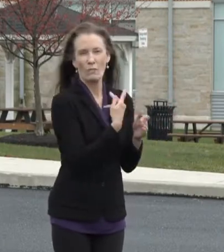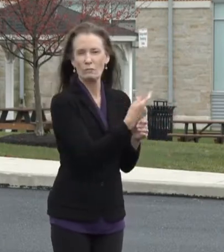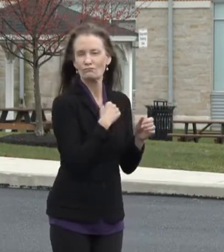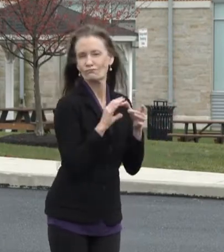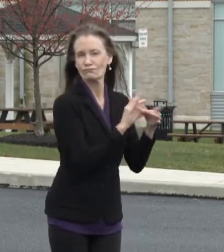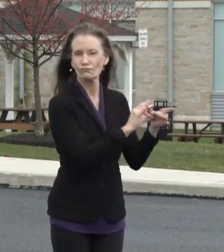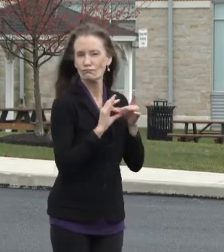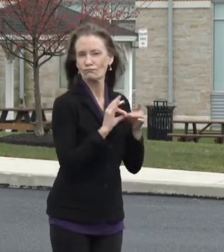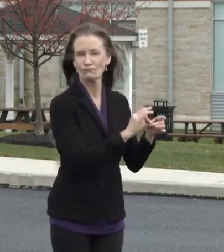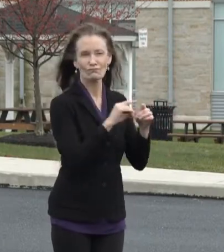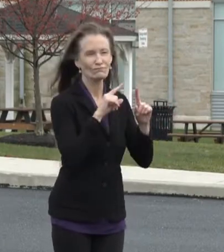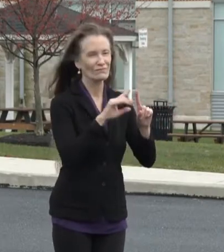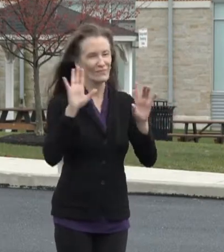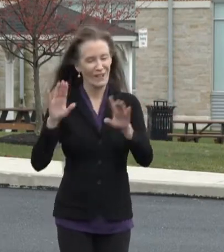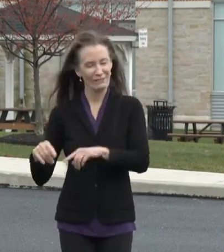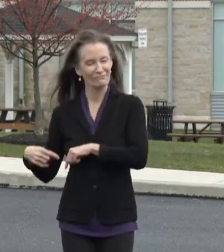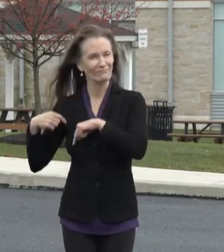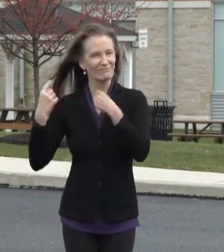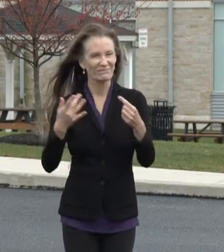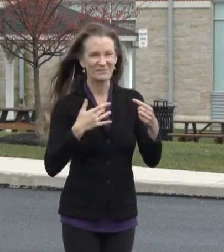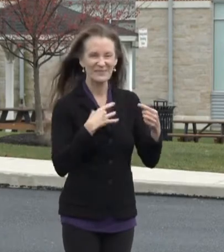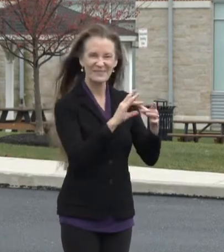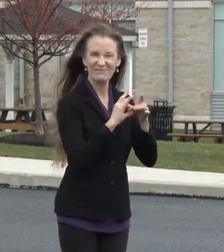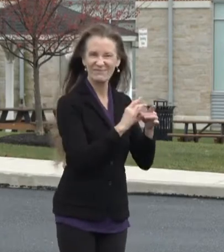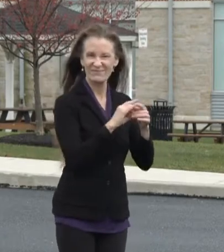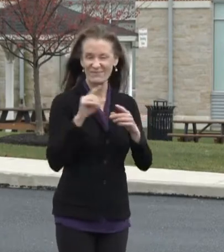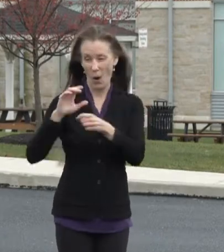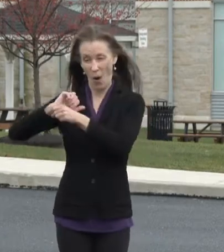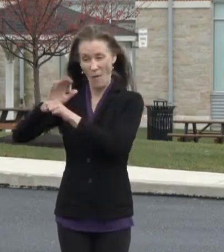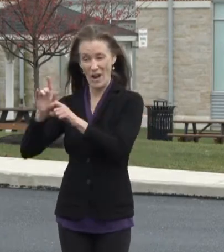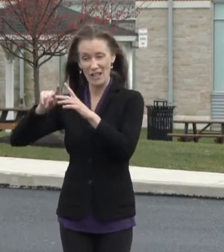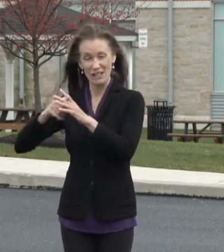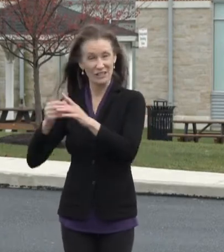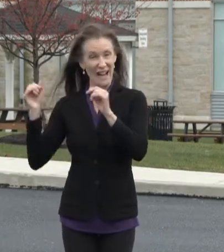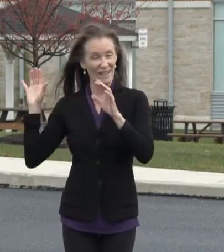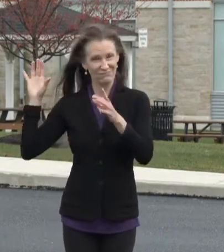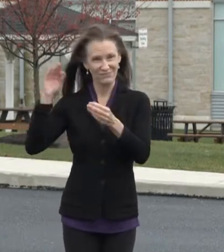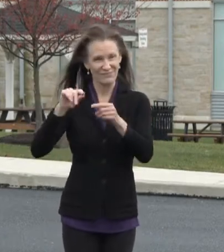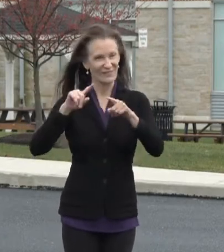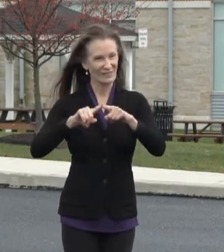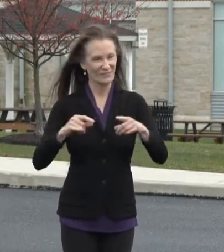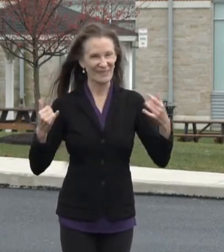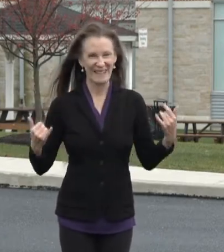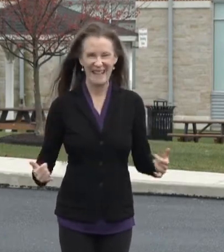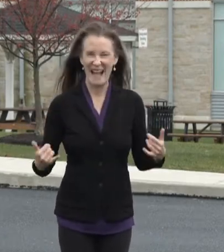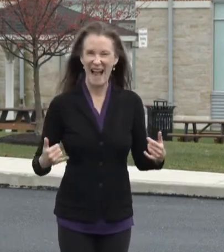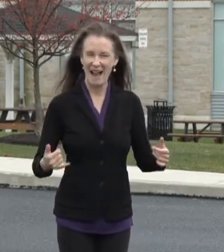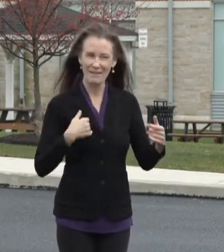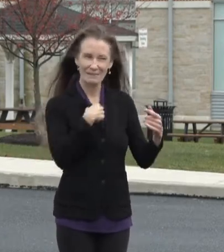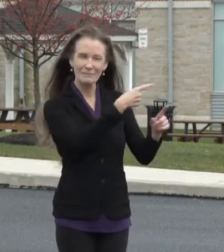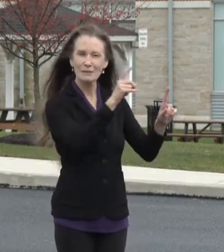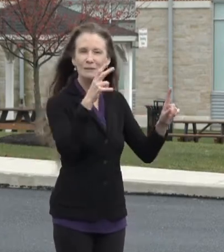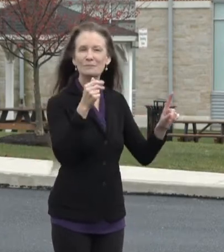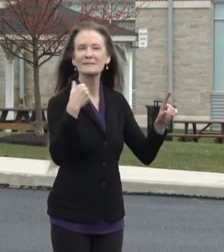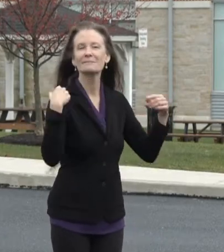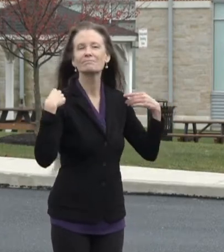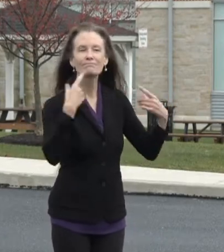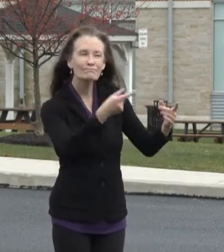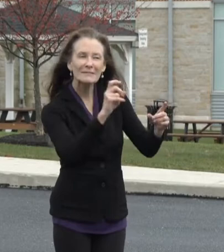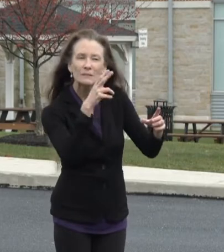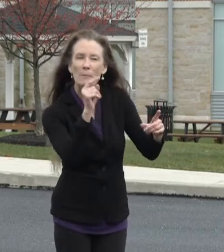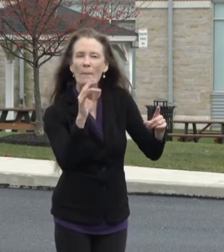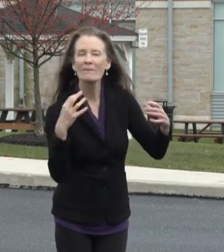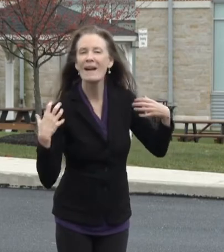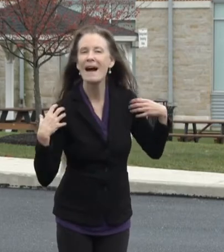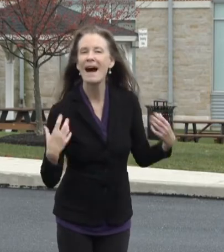pandemic. Since the pandemic began, myself and the Department of Health and our team have been working in the office space here at